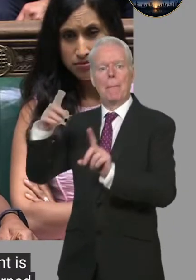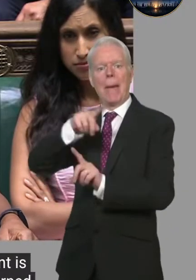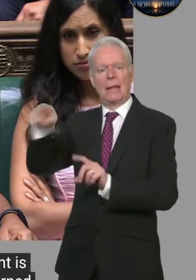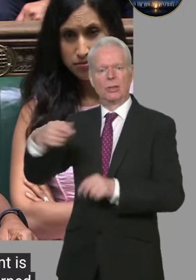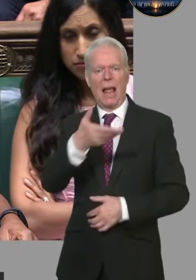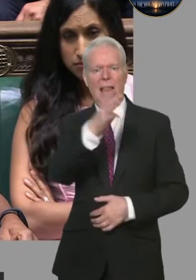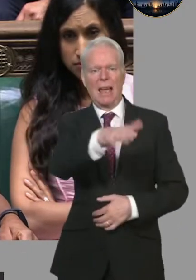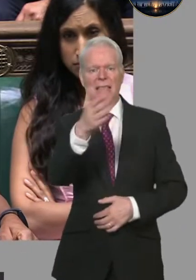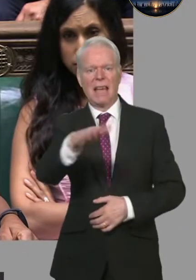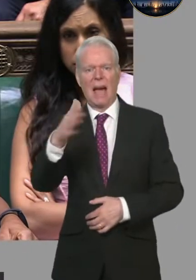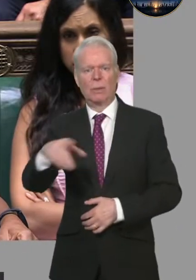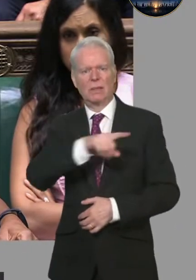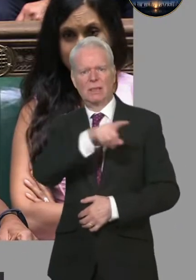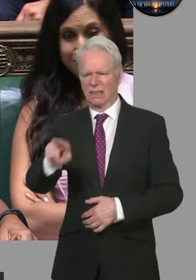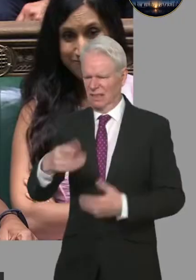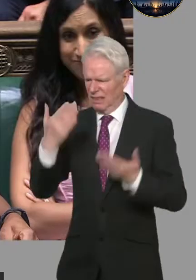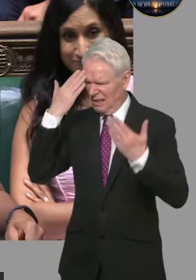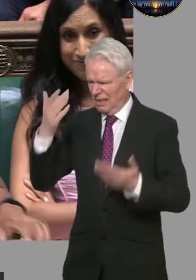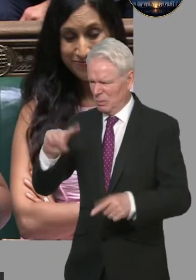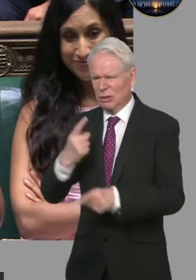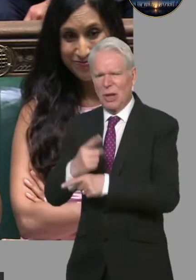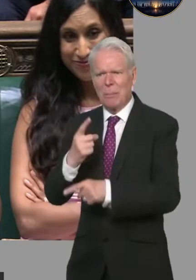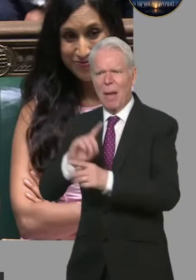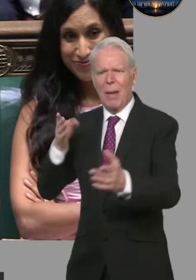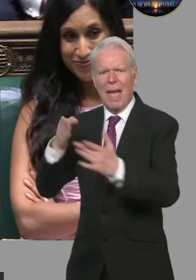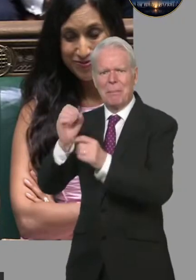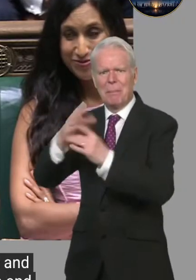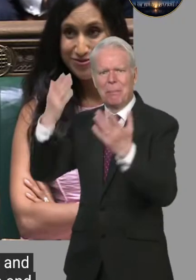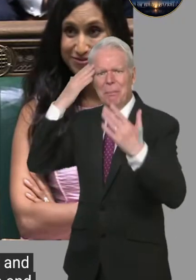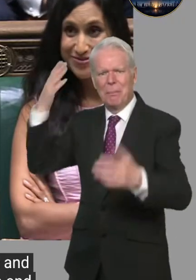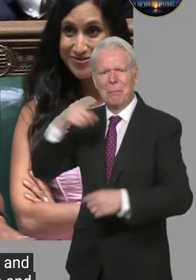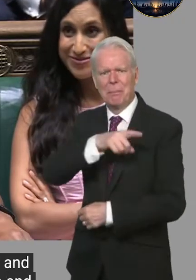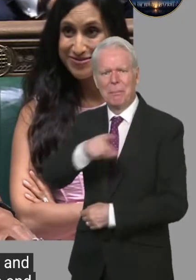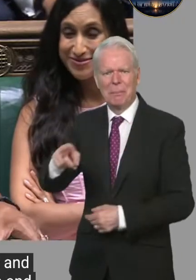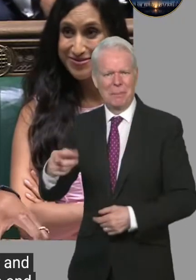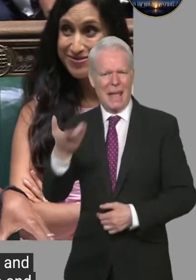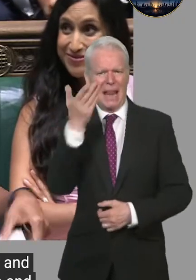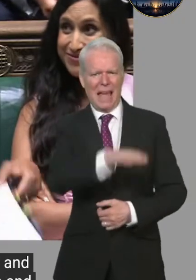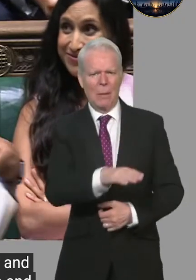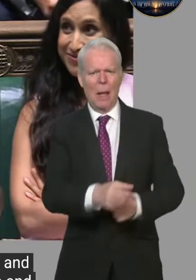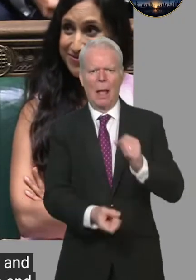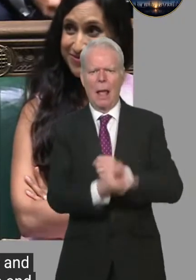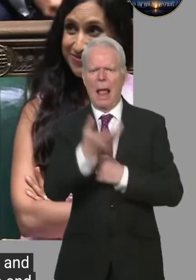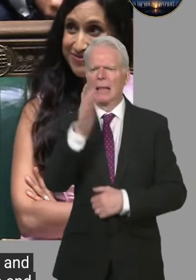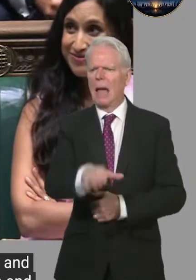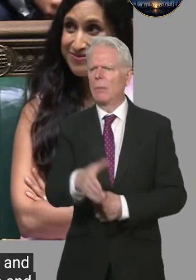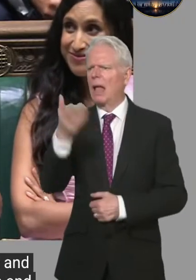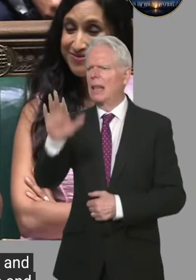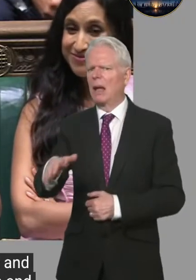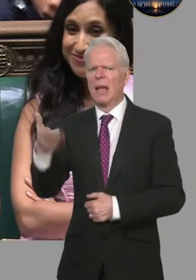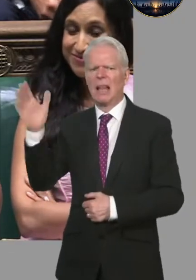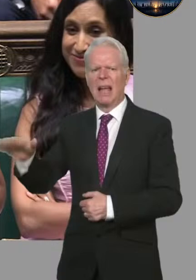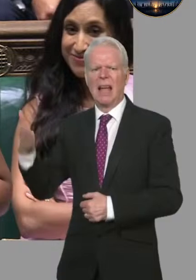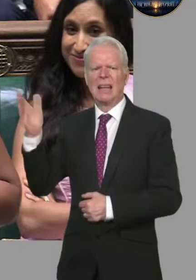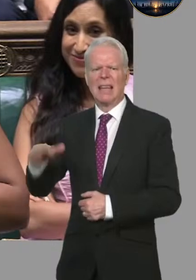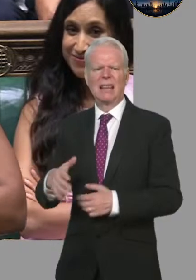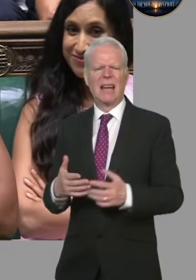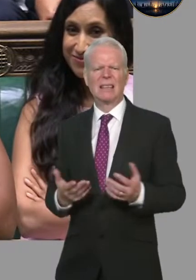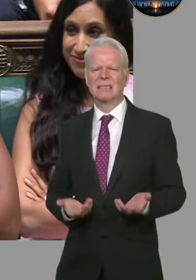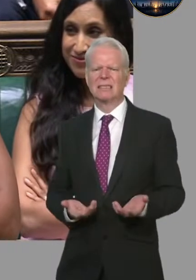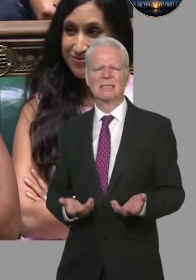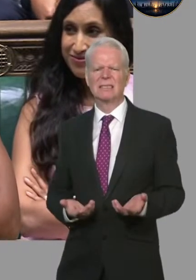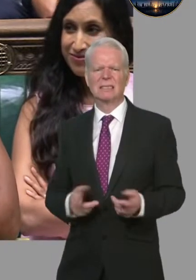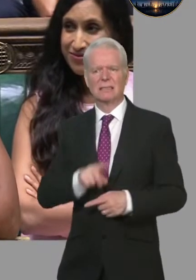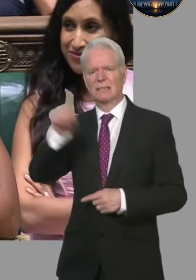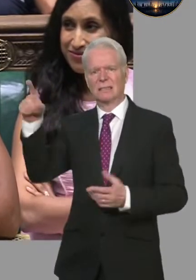A pair of eyelashes and a black T-shirt. Isn't the truth that whoever is in charge, Mr. Speaker, isn't